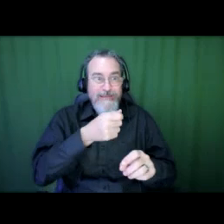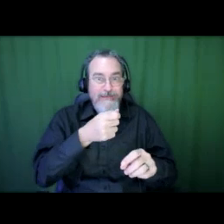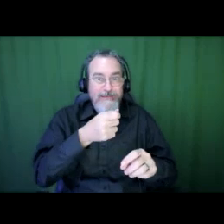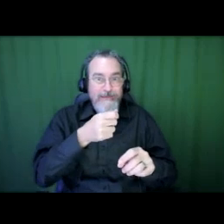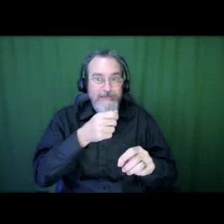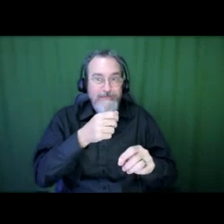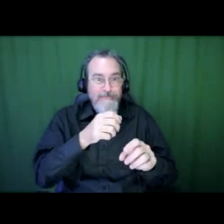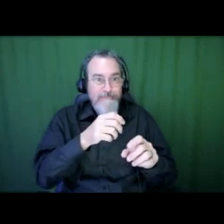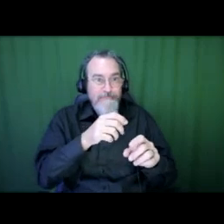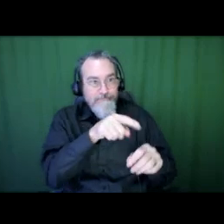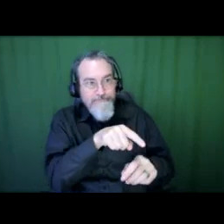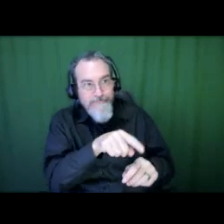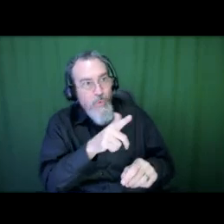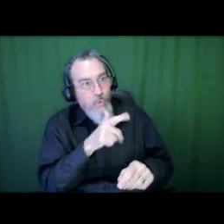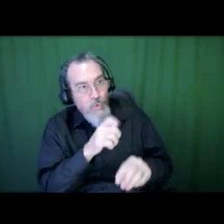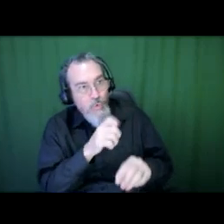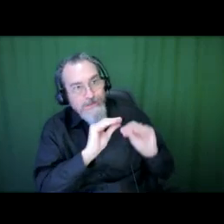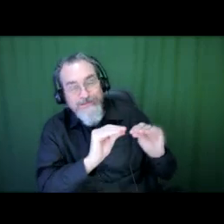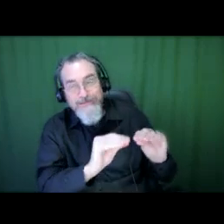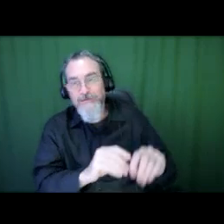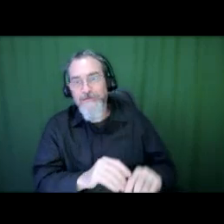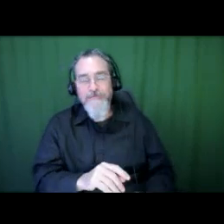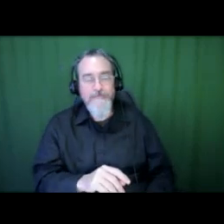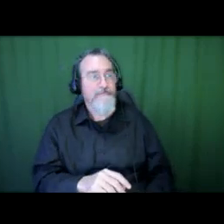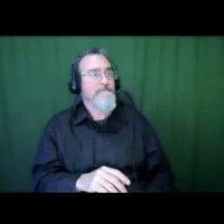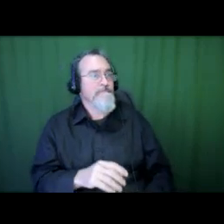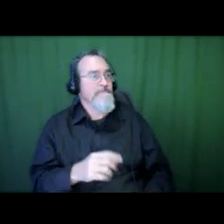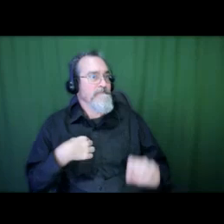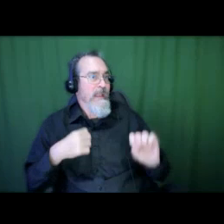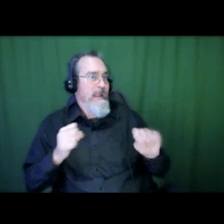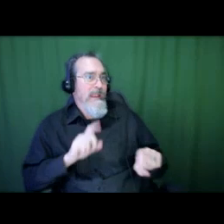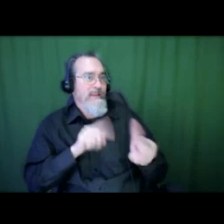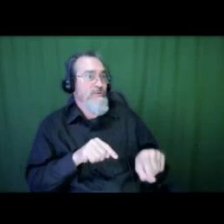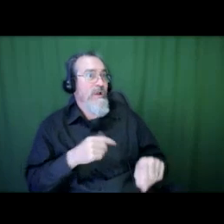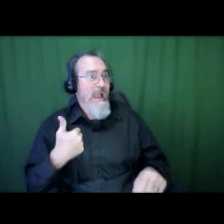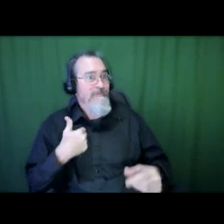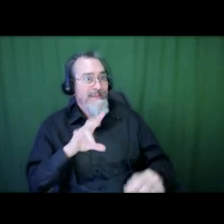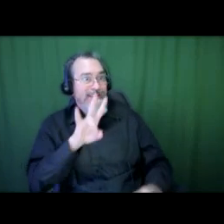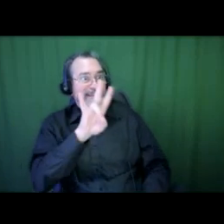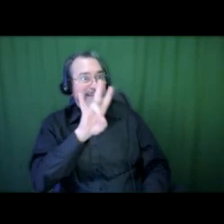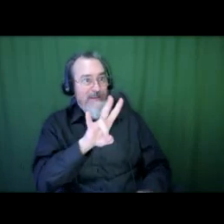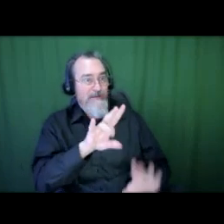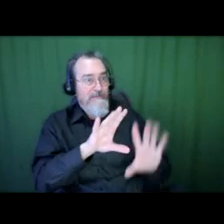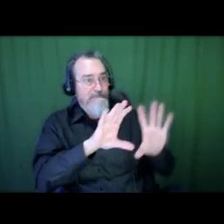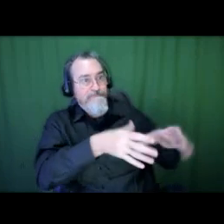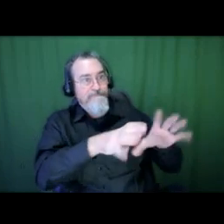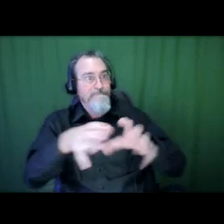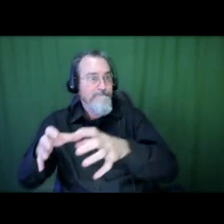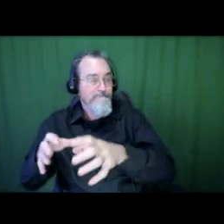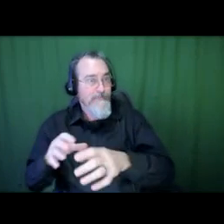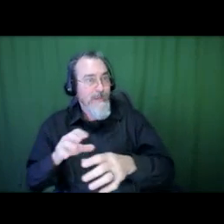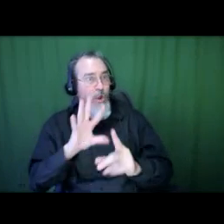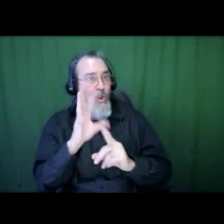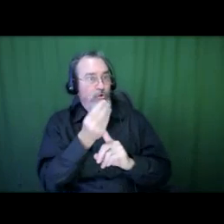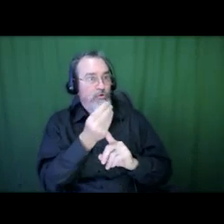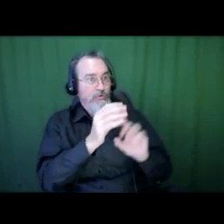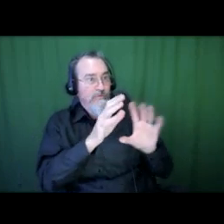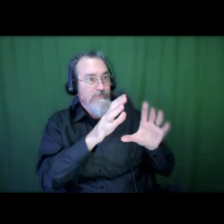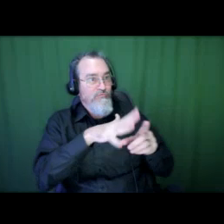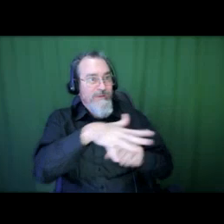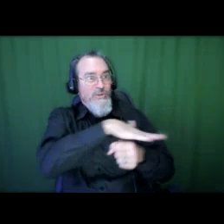but essentially there are like 7 primary cultural regions within Alaska, and so we'll use that as a baseline to kind of tailor through each region.